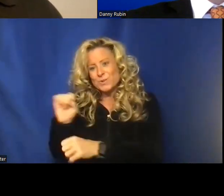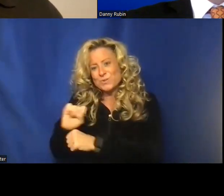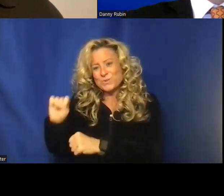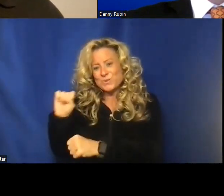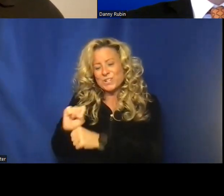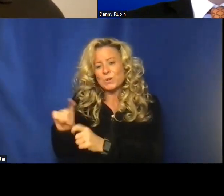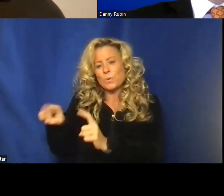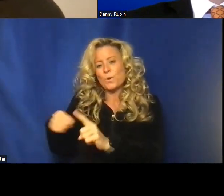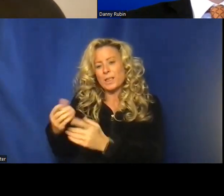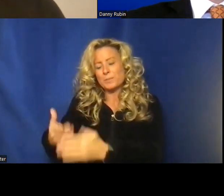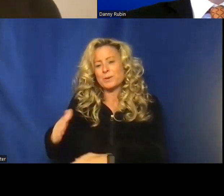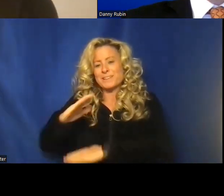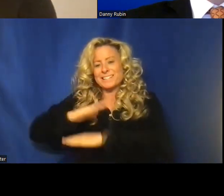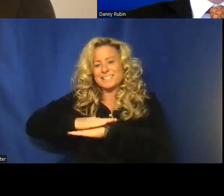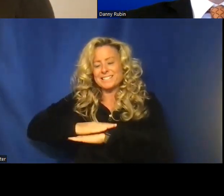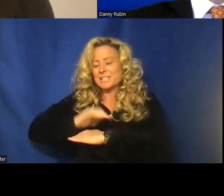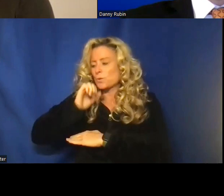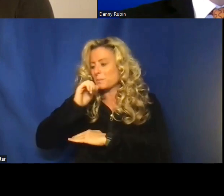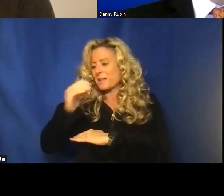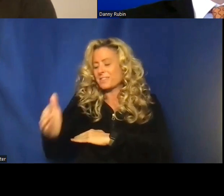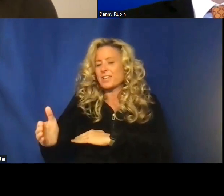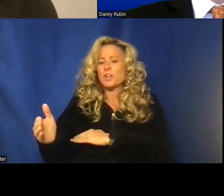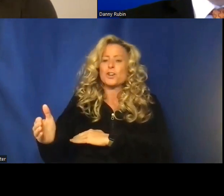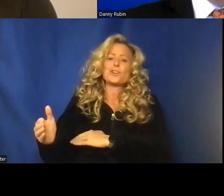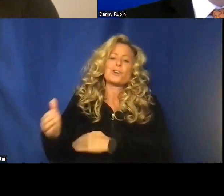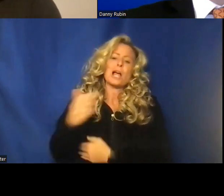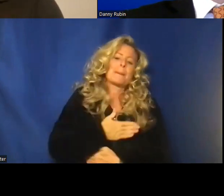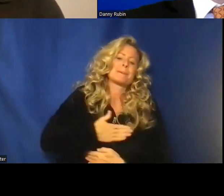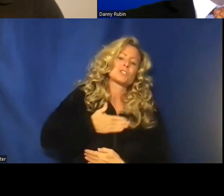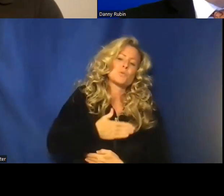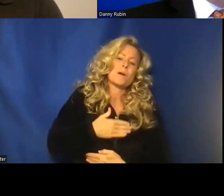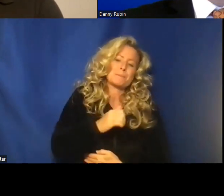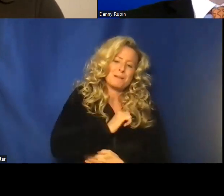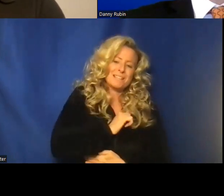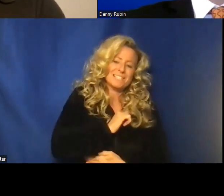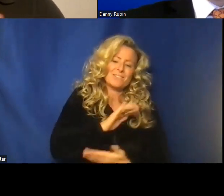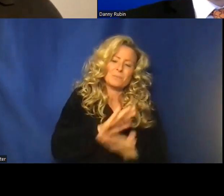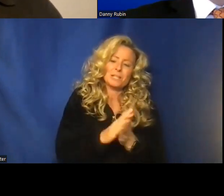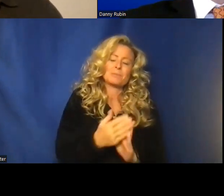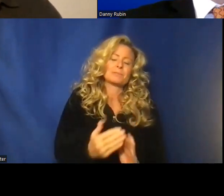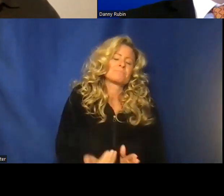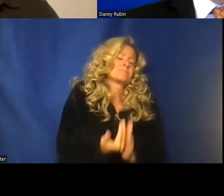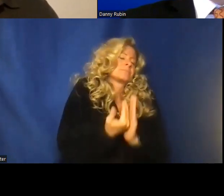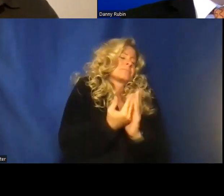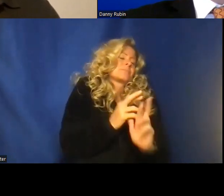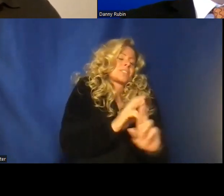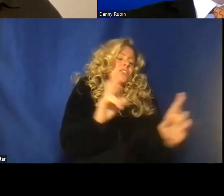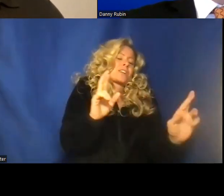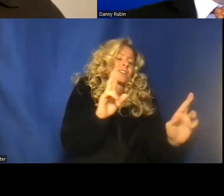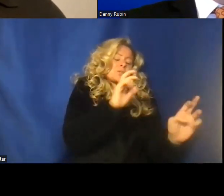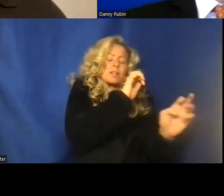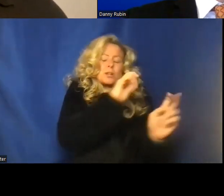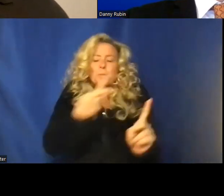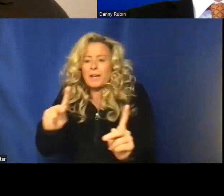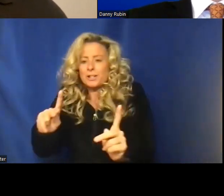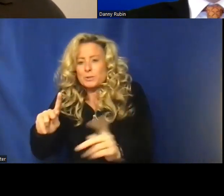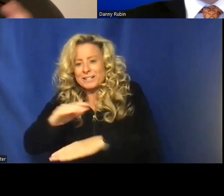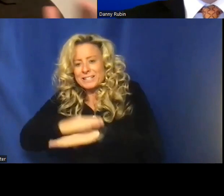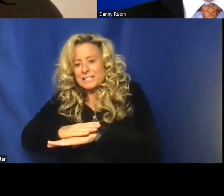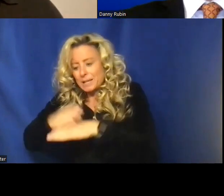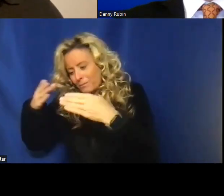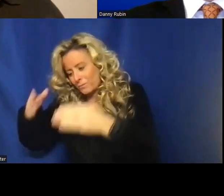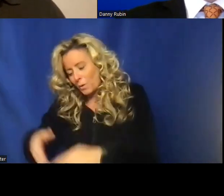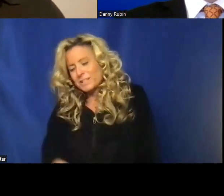work while I'm at my desk. And when I'm not at my desk, I'm enjoying myself and becoming refreshed so that when I sit back to my desk, I focus. So I